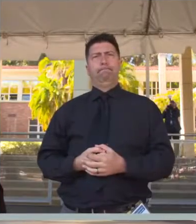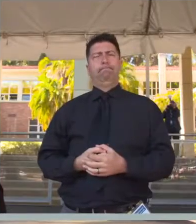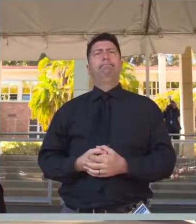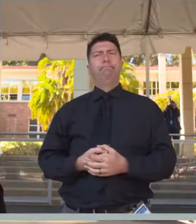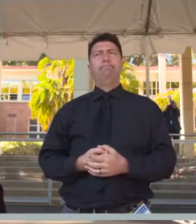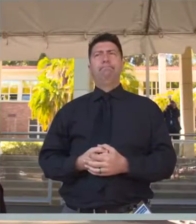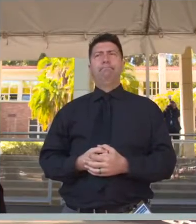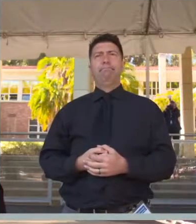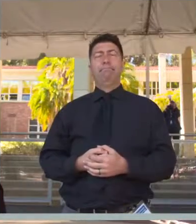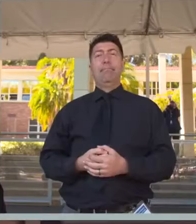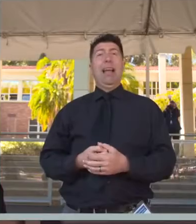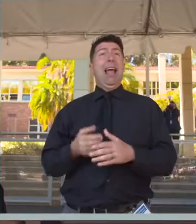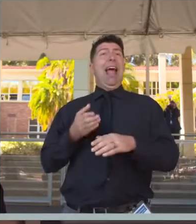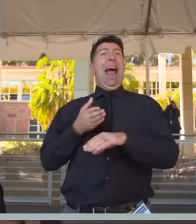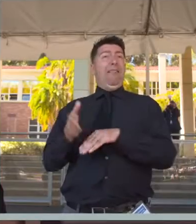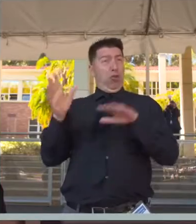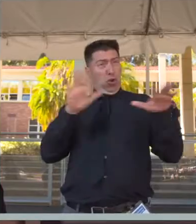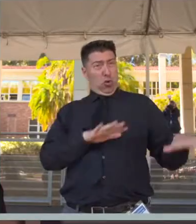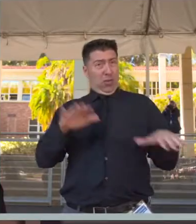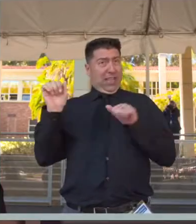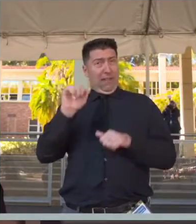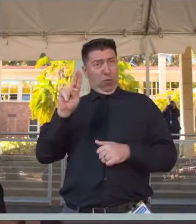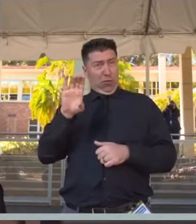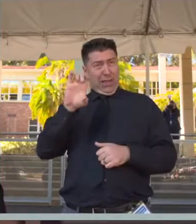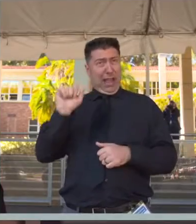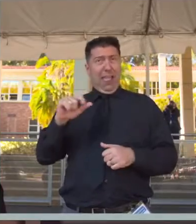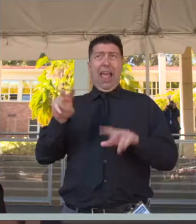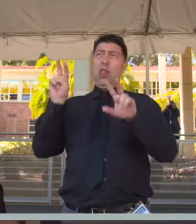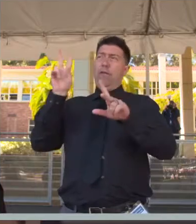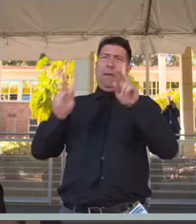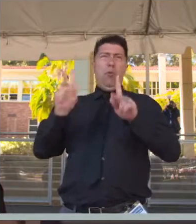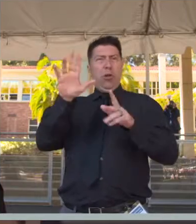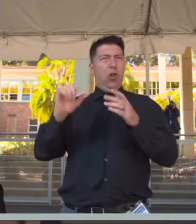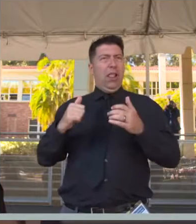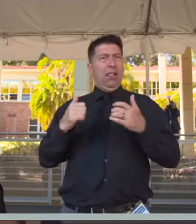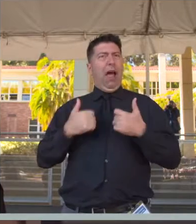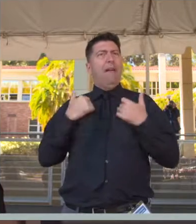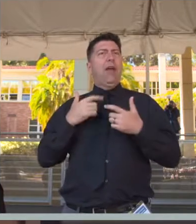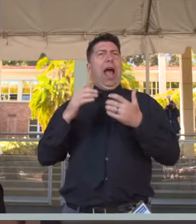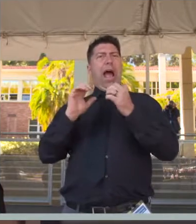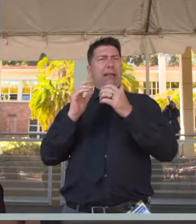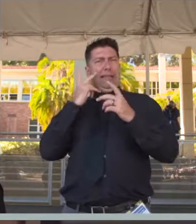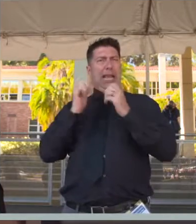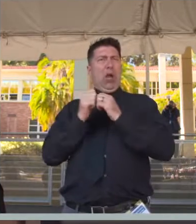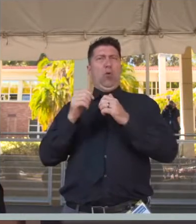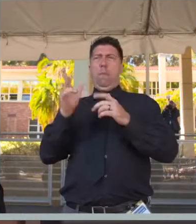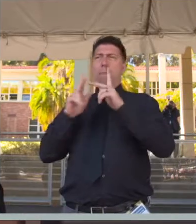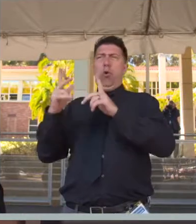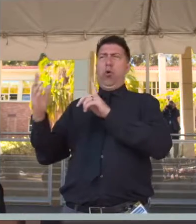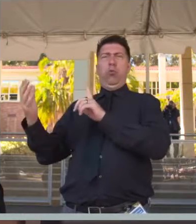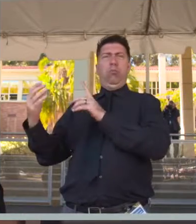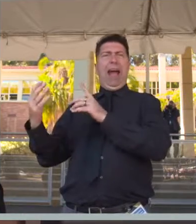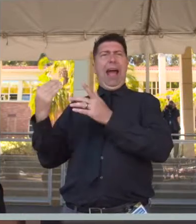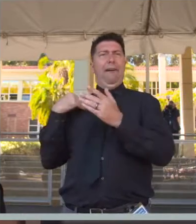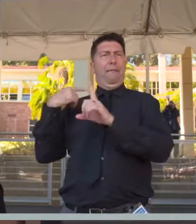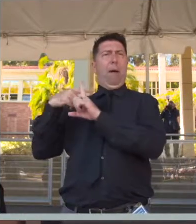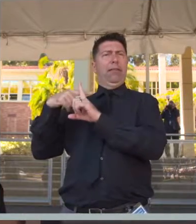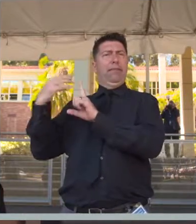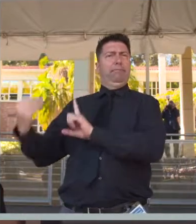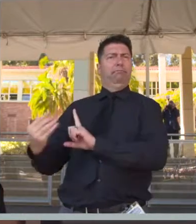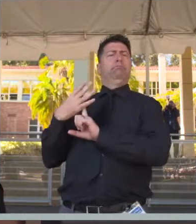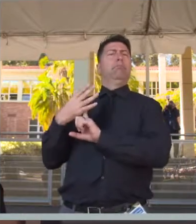After leaving UCLA, look for the people in your life who help to make you a better version of yourself. Surround yourself with the people